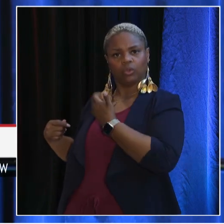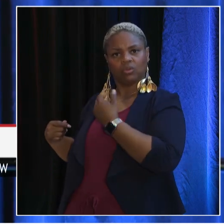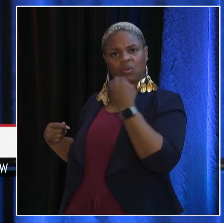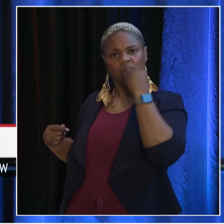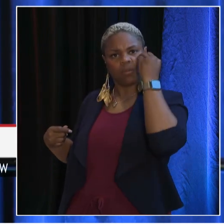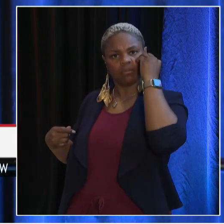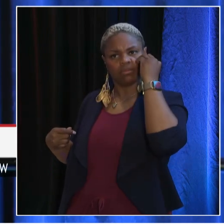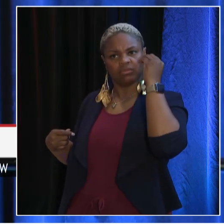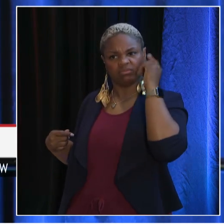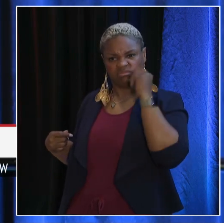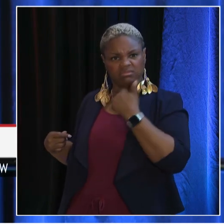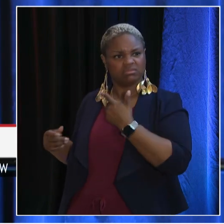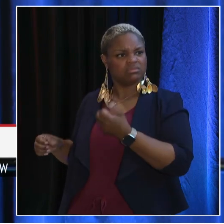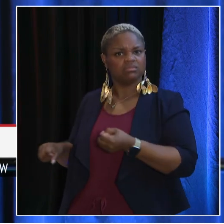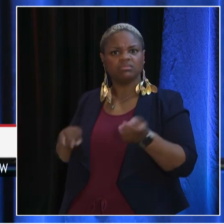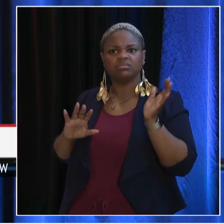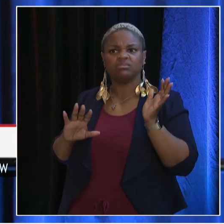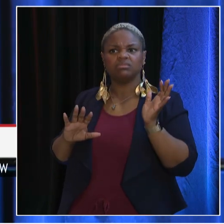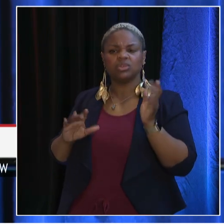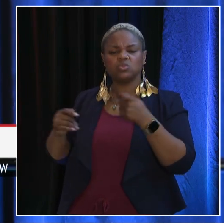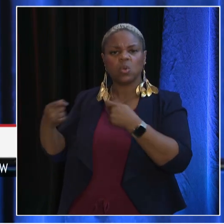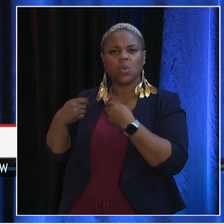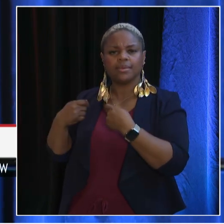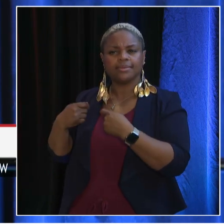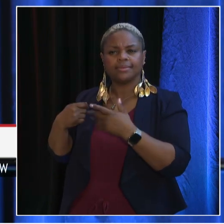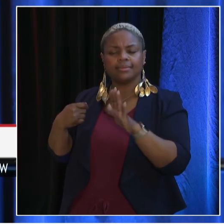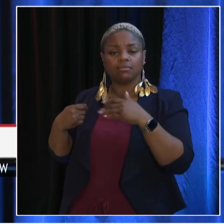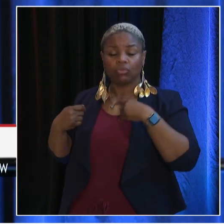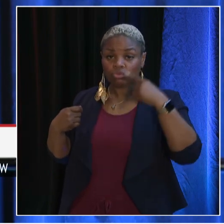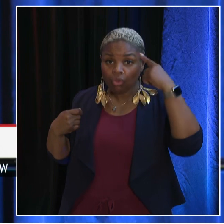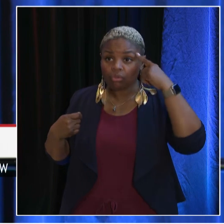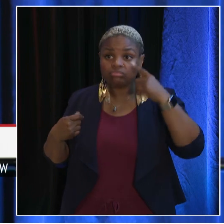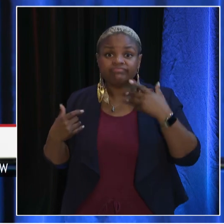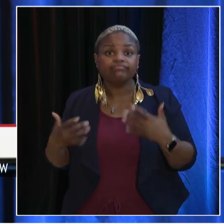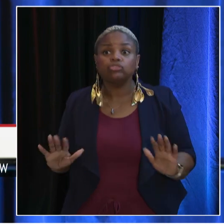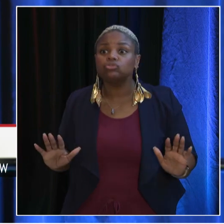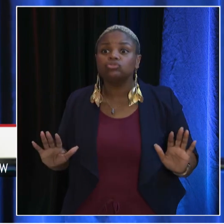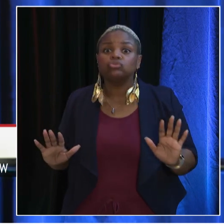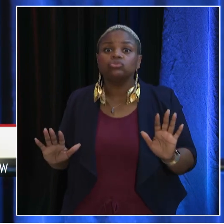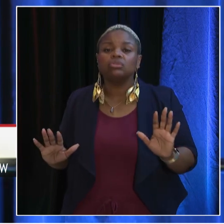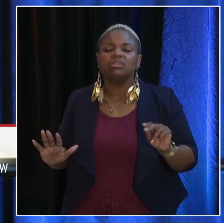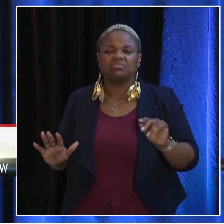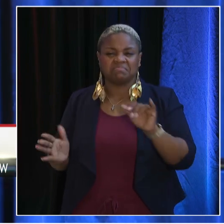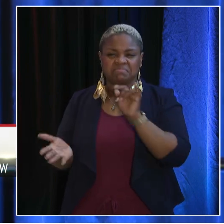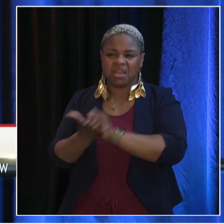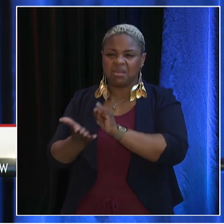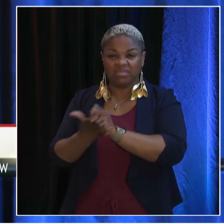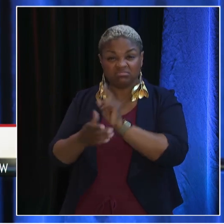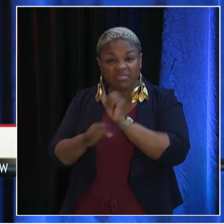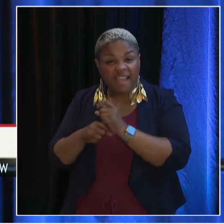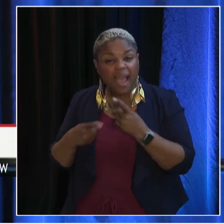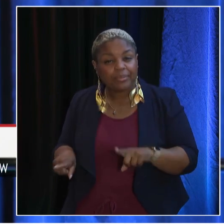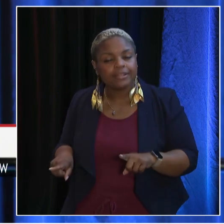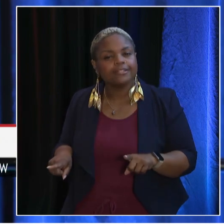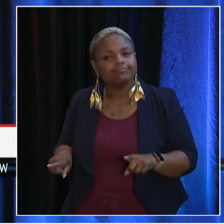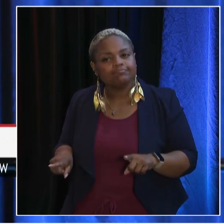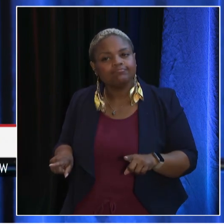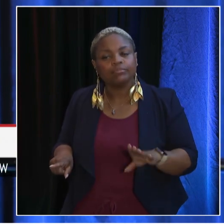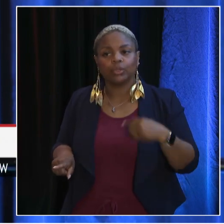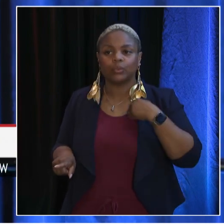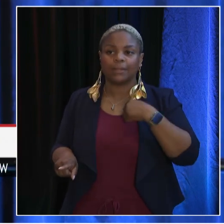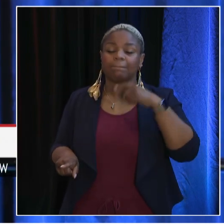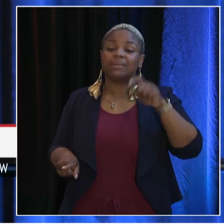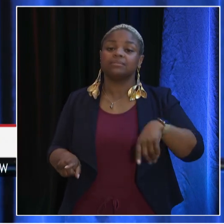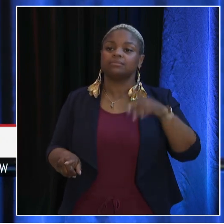think many of us thought would ever happen. And we have to be strategic, not just in evaluating all